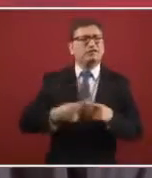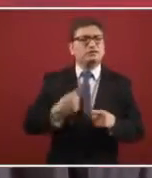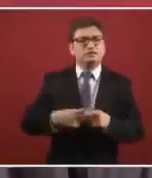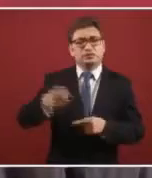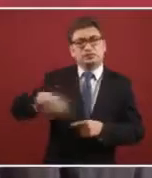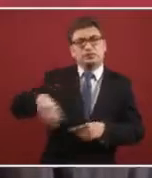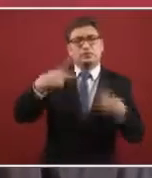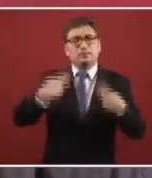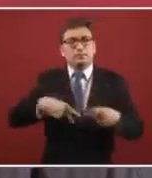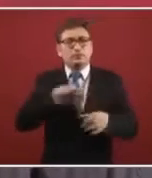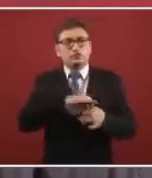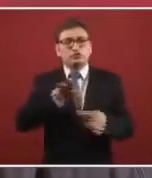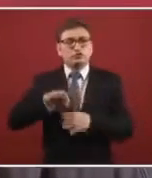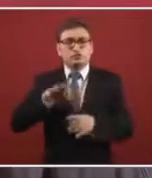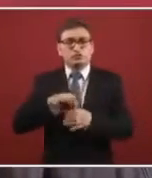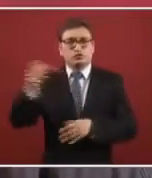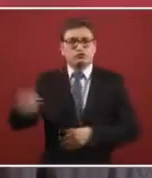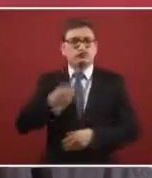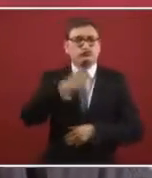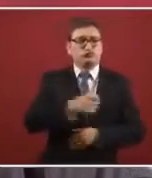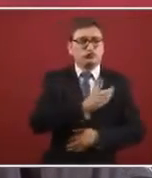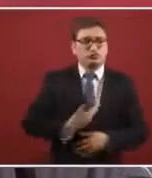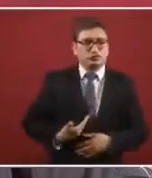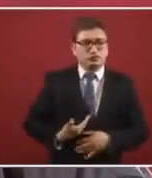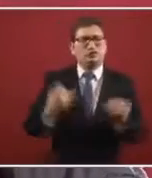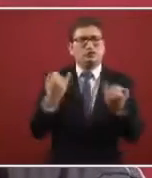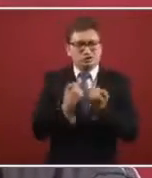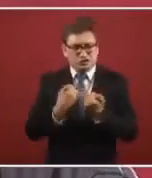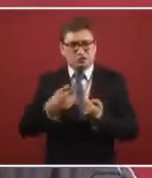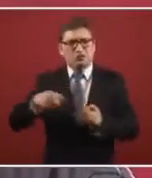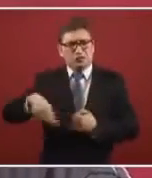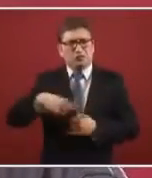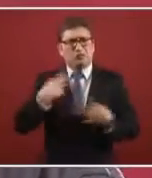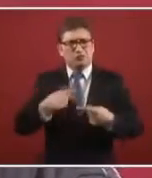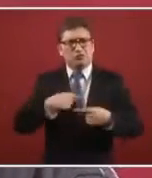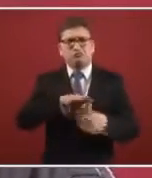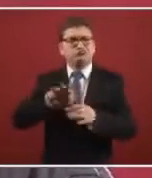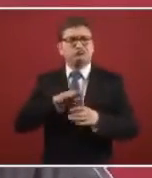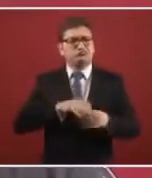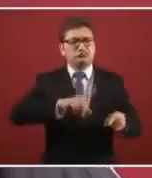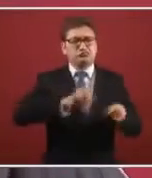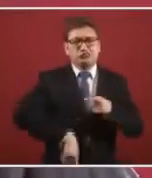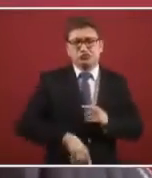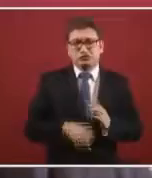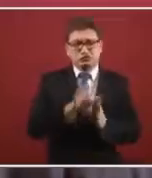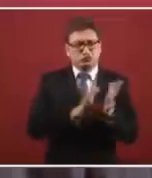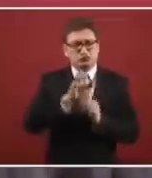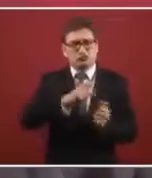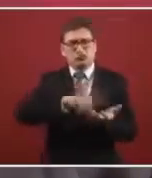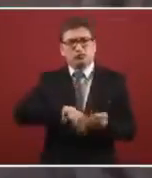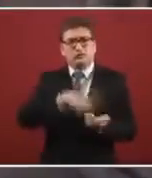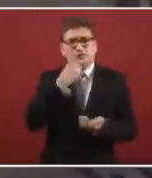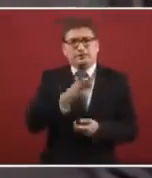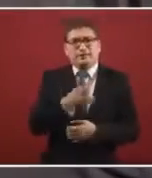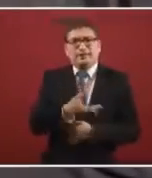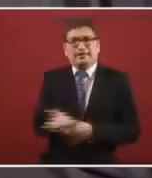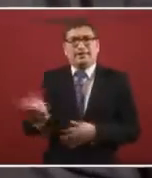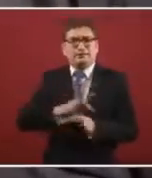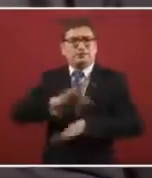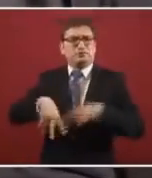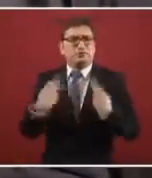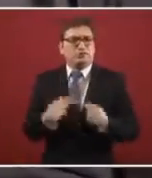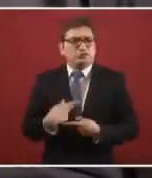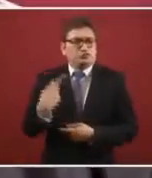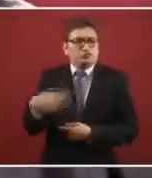removes. derecho It's a right que está establecido en la that is Constitución. established in the Constitution. El pueblo tiene en todo The momento people has in